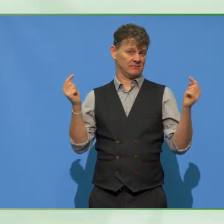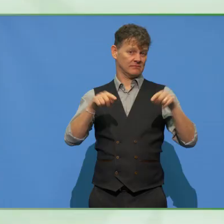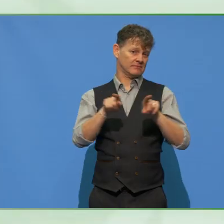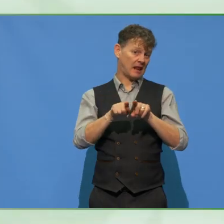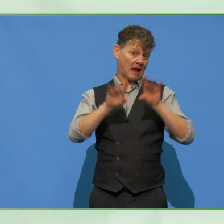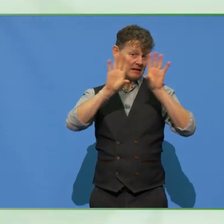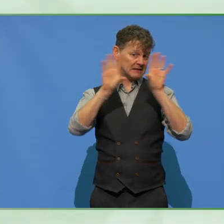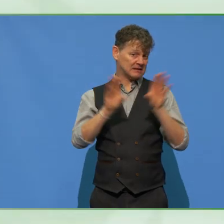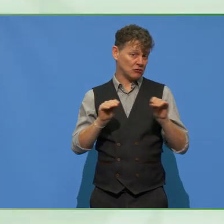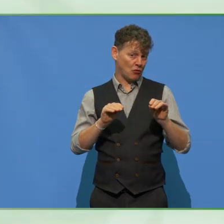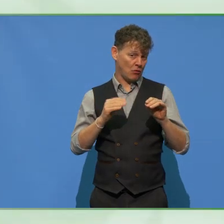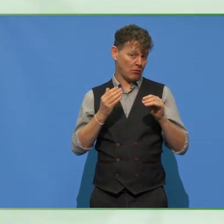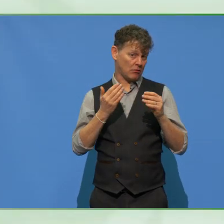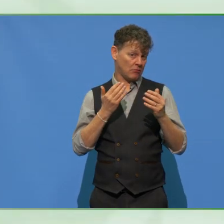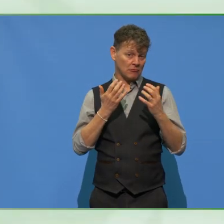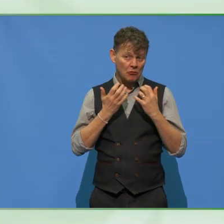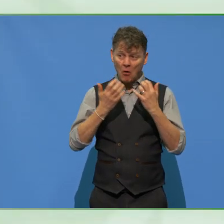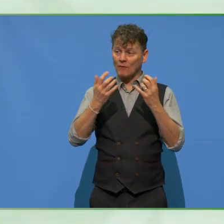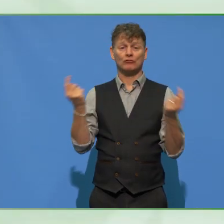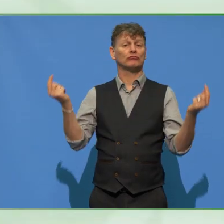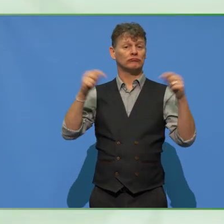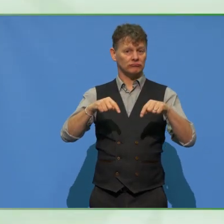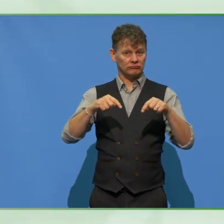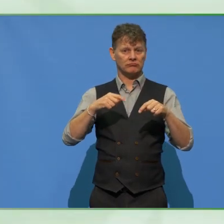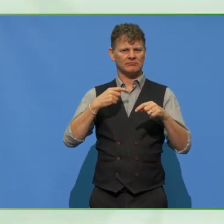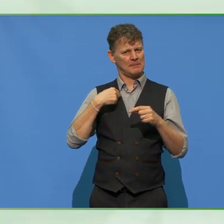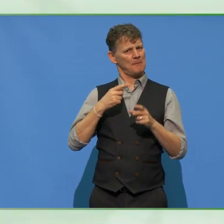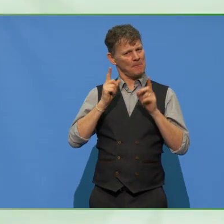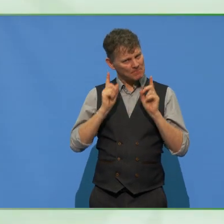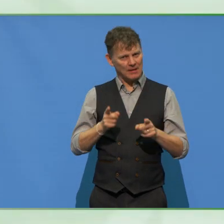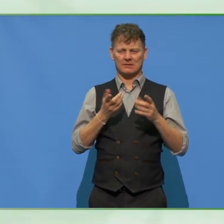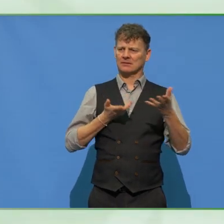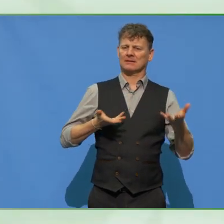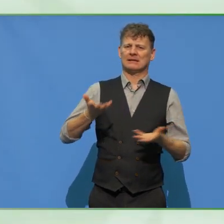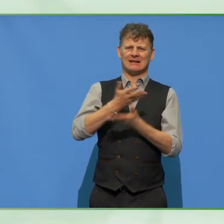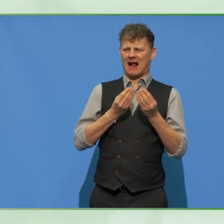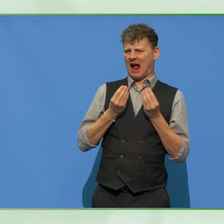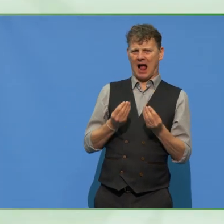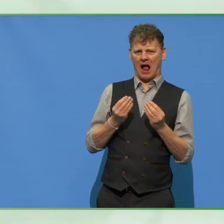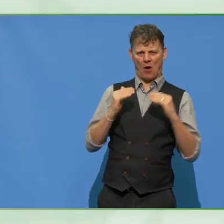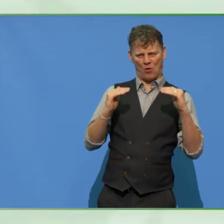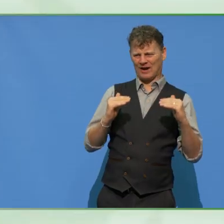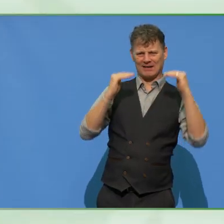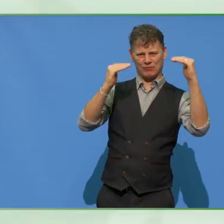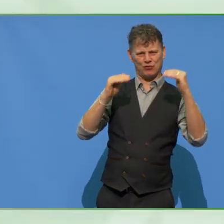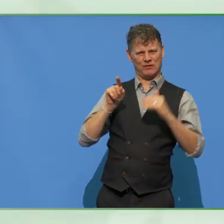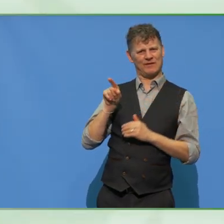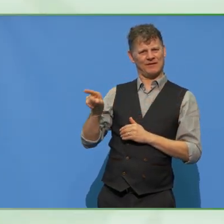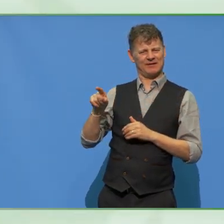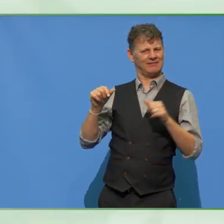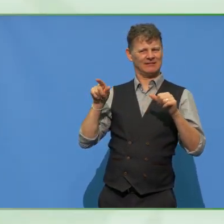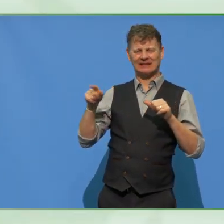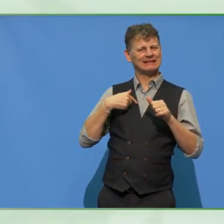we talk about solutions to improve the imaging of persons with